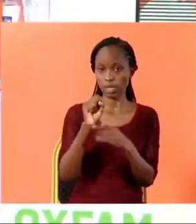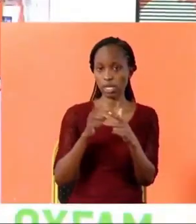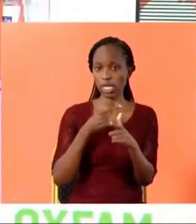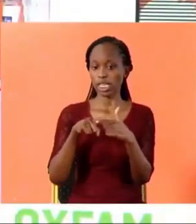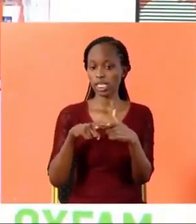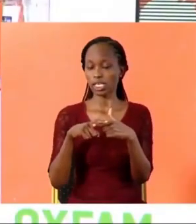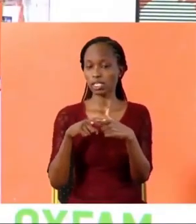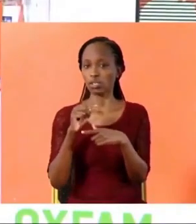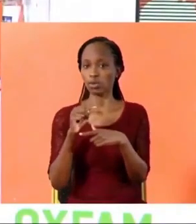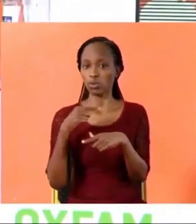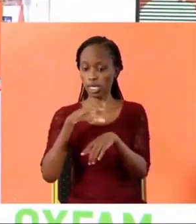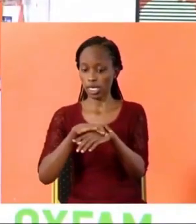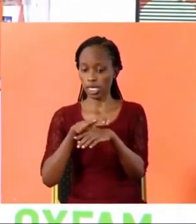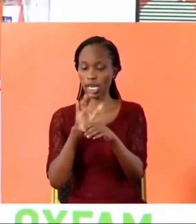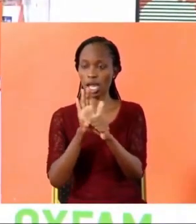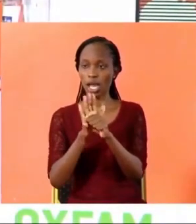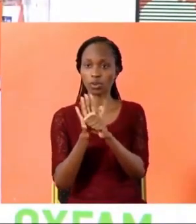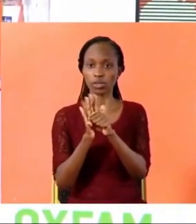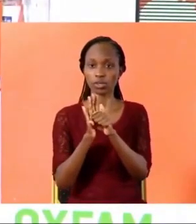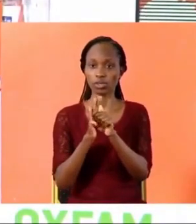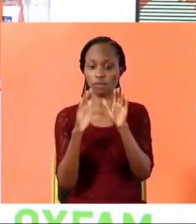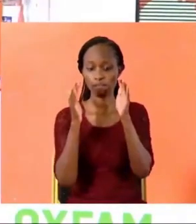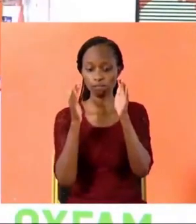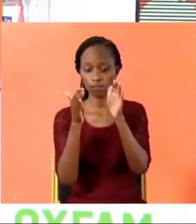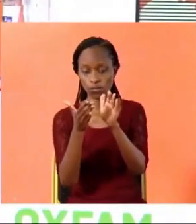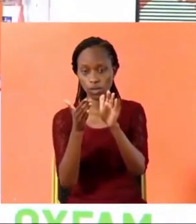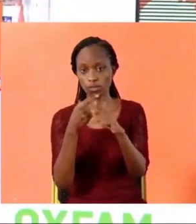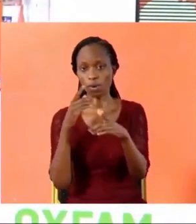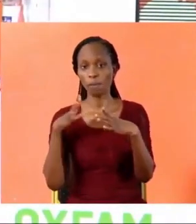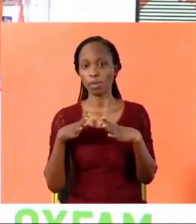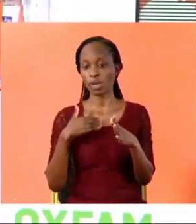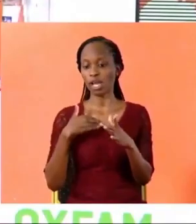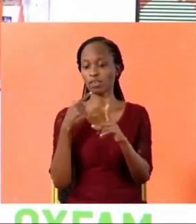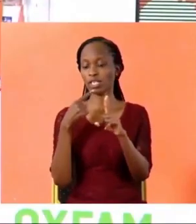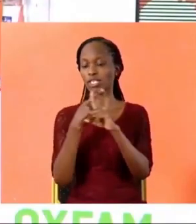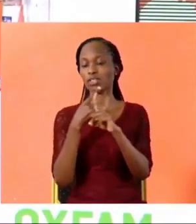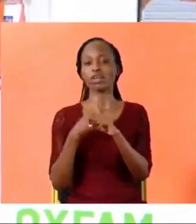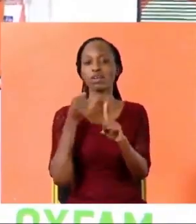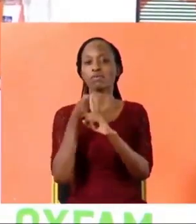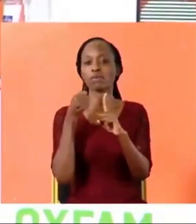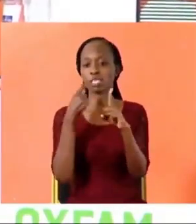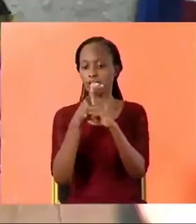the feeling is we get a lot of attention from, showing different impacts in different places.